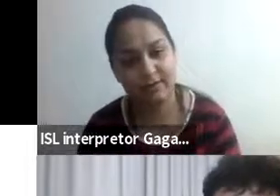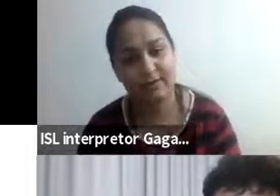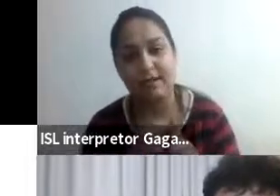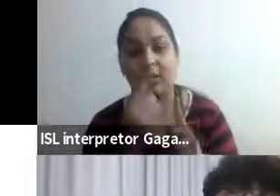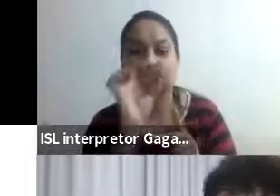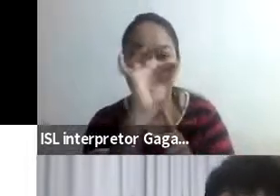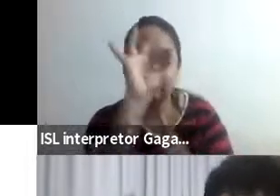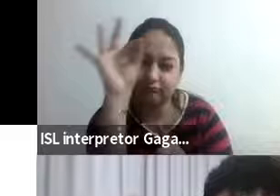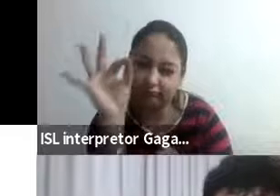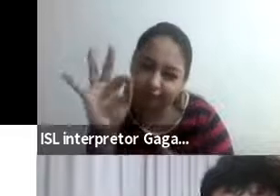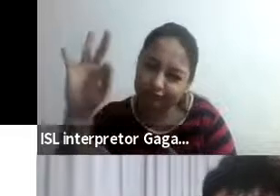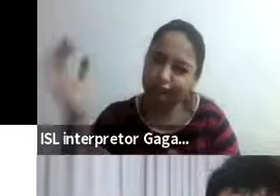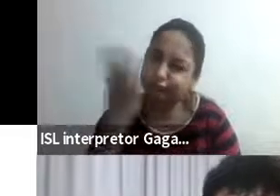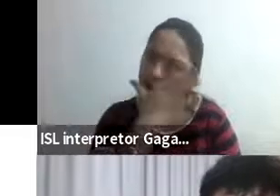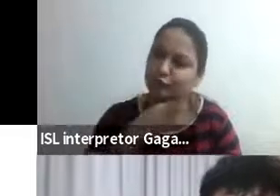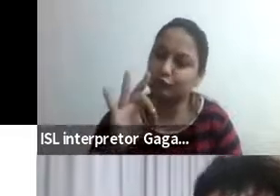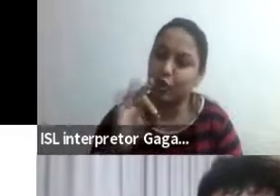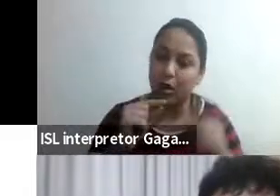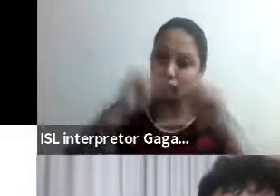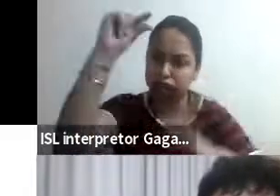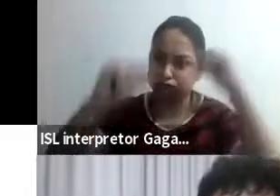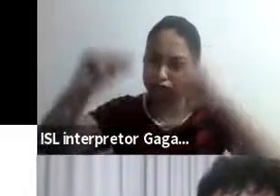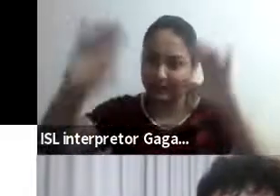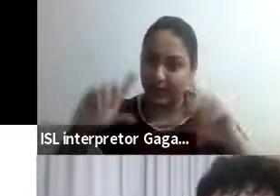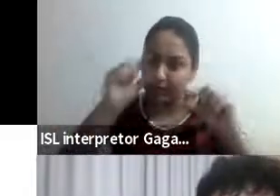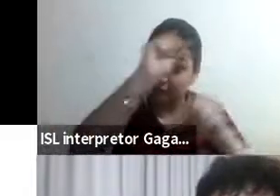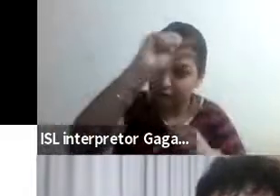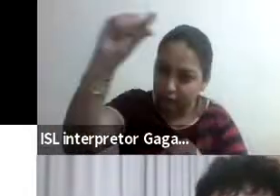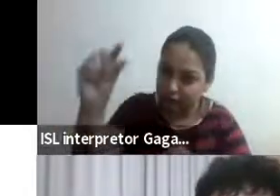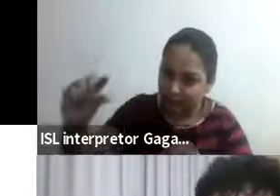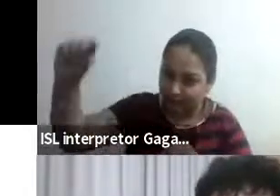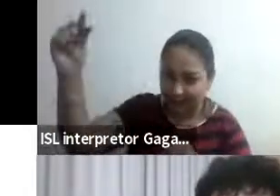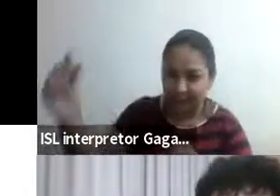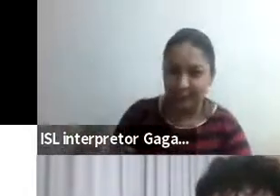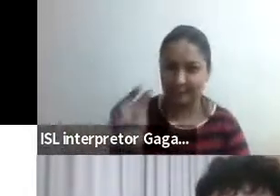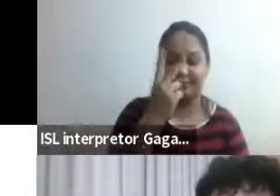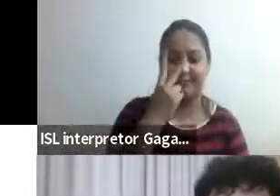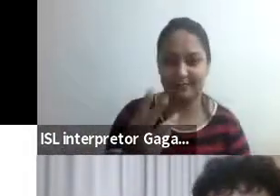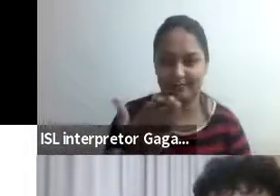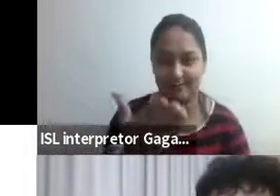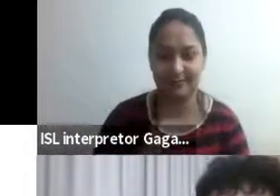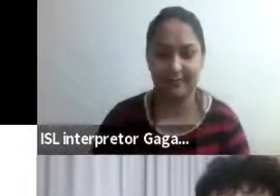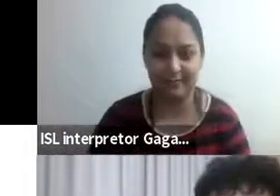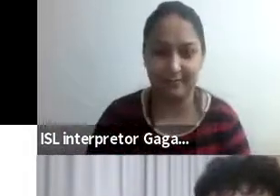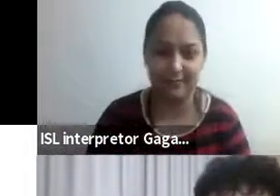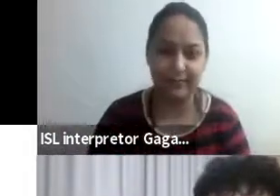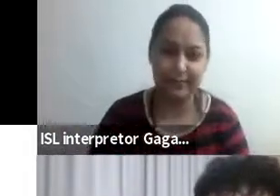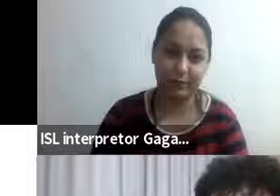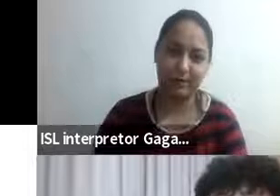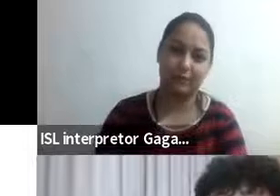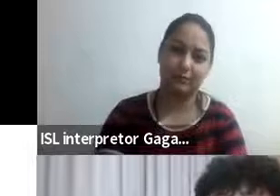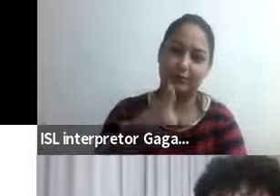pattern from the outline inwards, and she's kind of leaning into